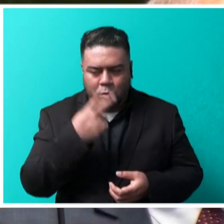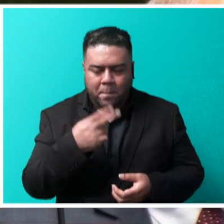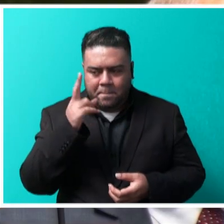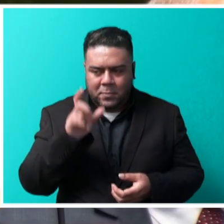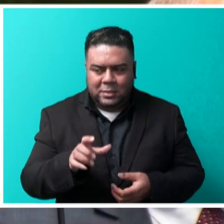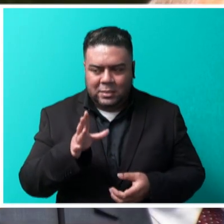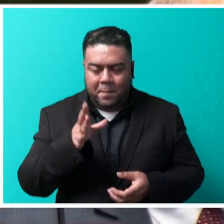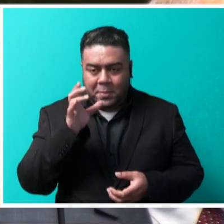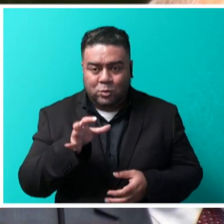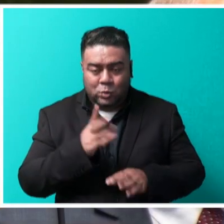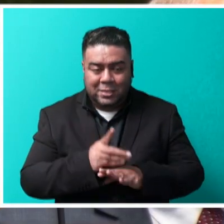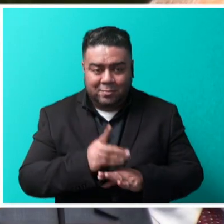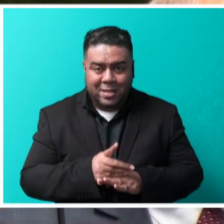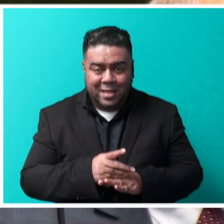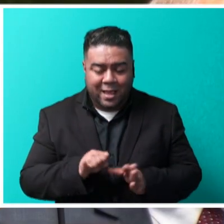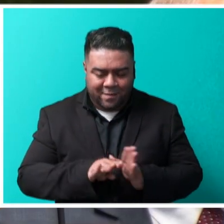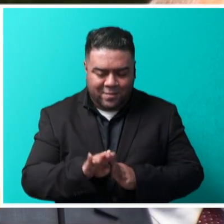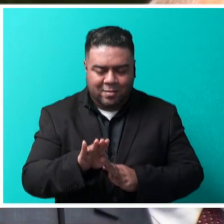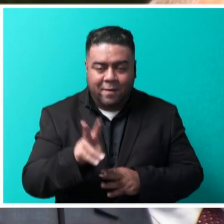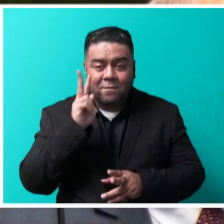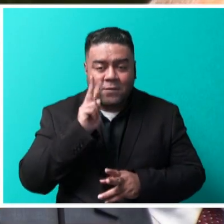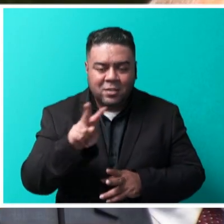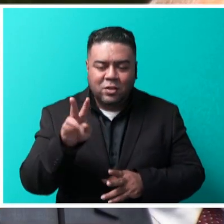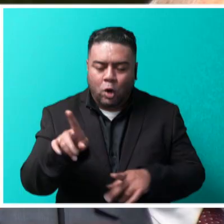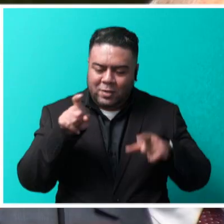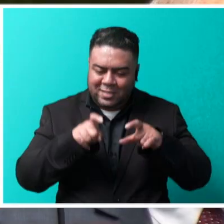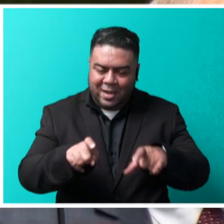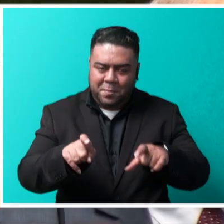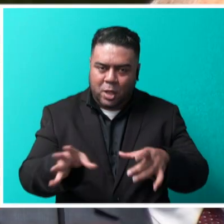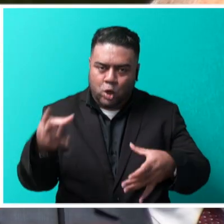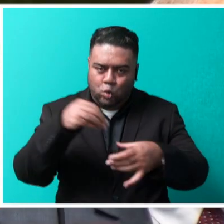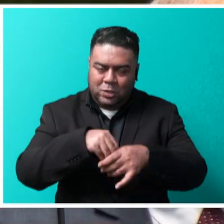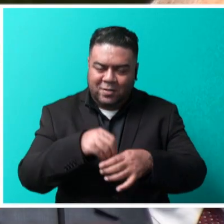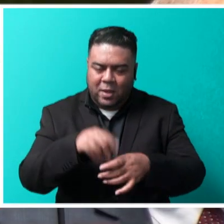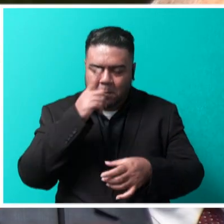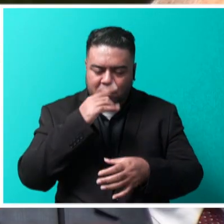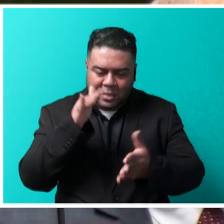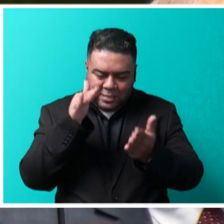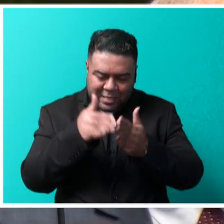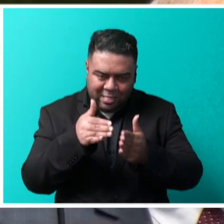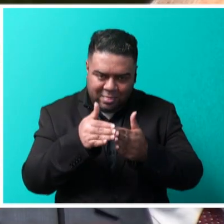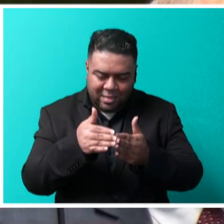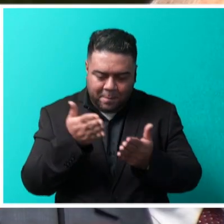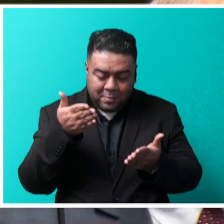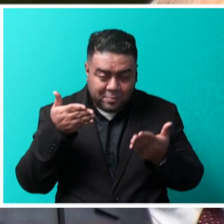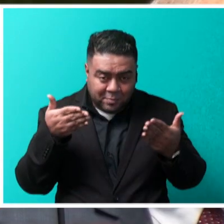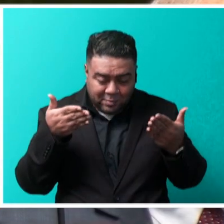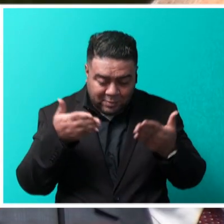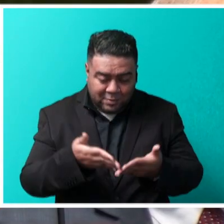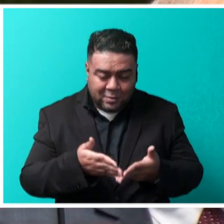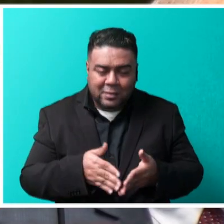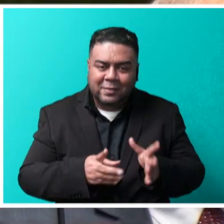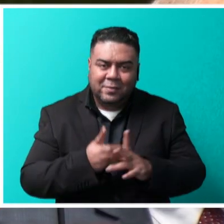with disabilities, and advance Fiji's vision of sustainable, inclusive, and people-centered development. Despite